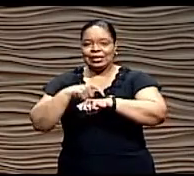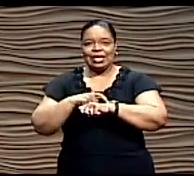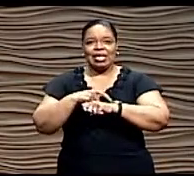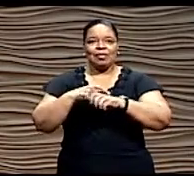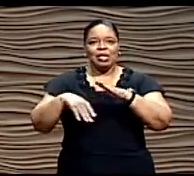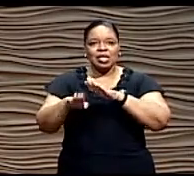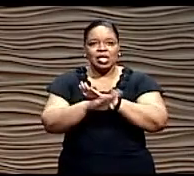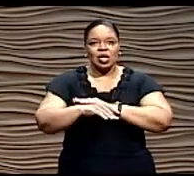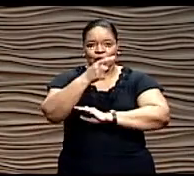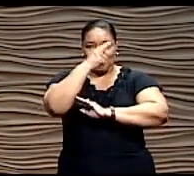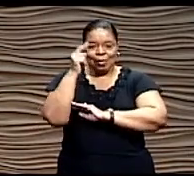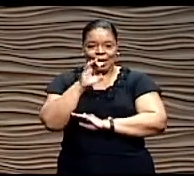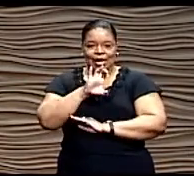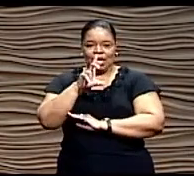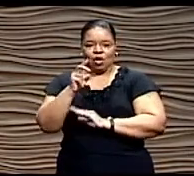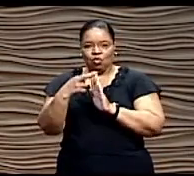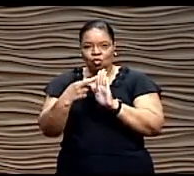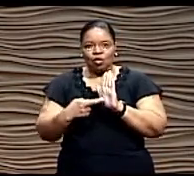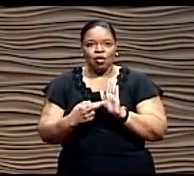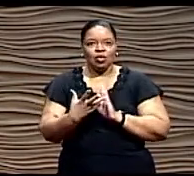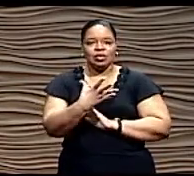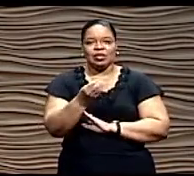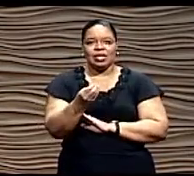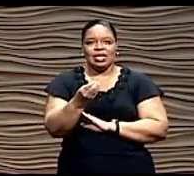and Jim Crow and civil rights,